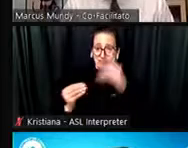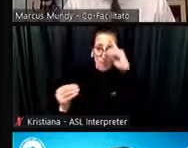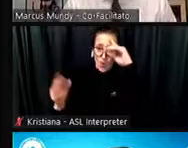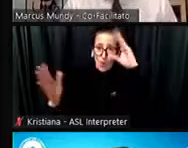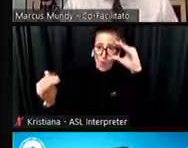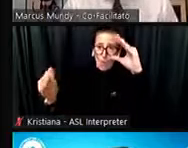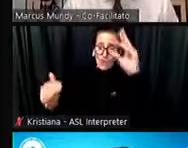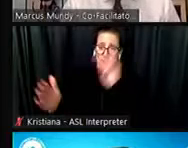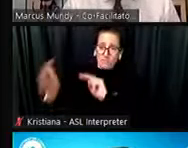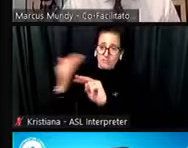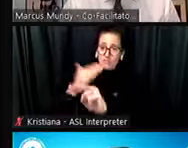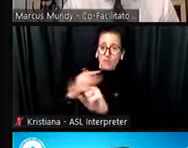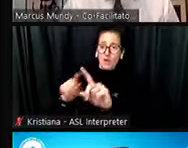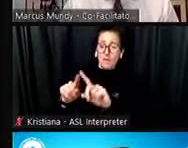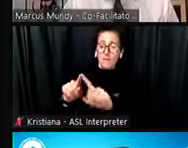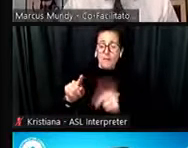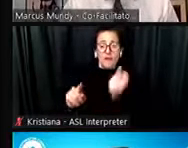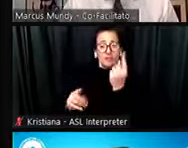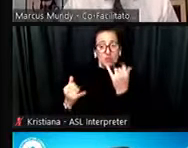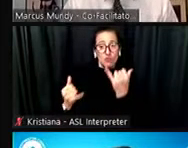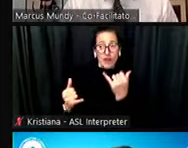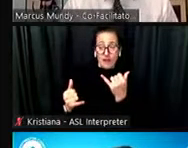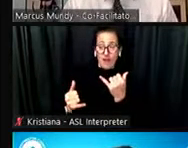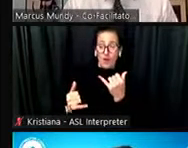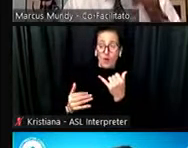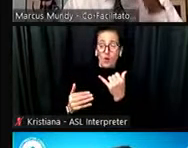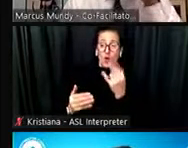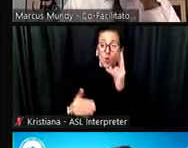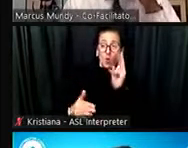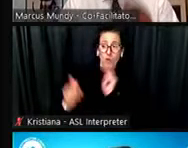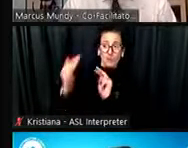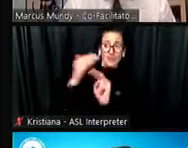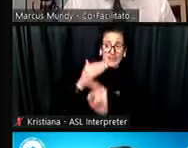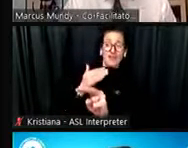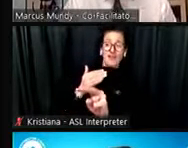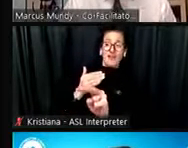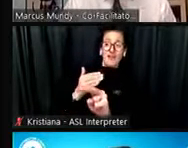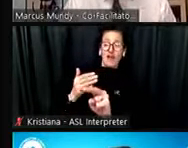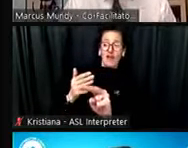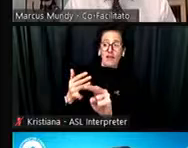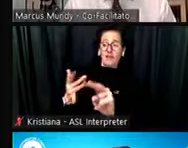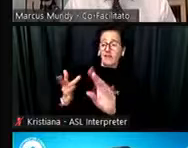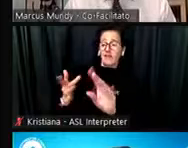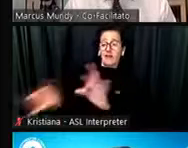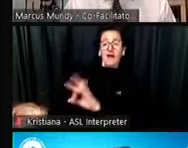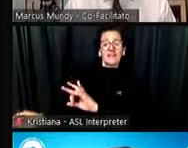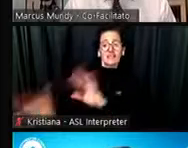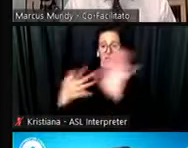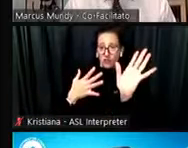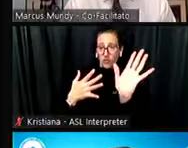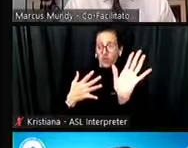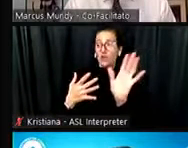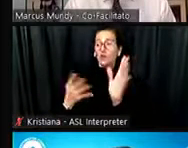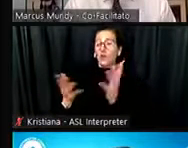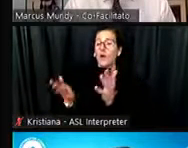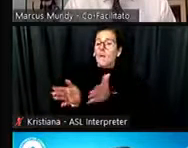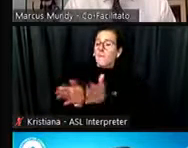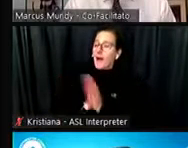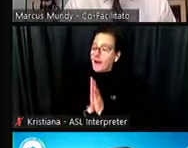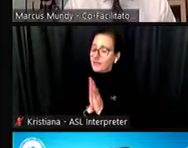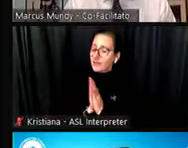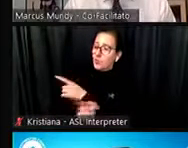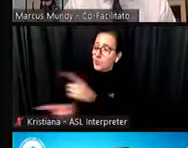year. Please write to every congressional person in our nation to let them